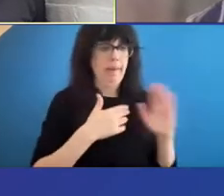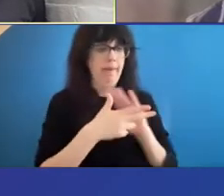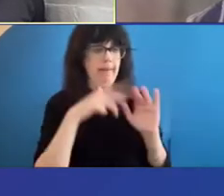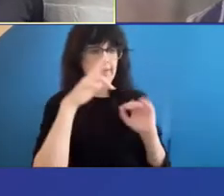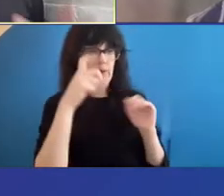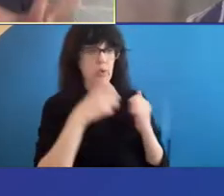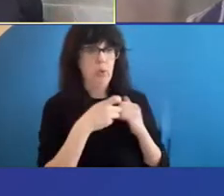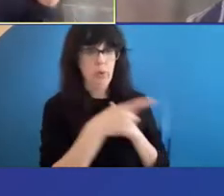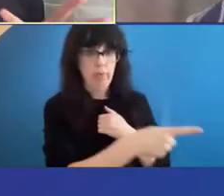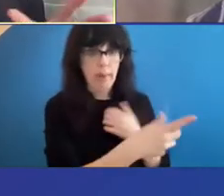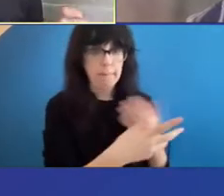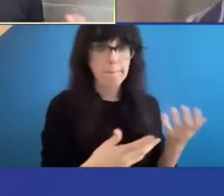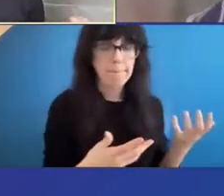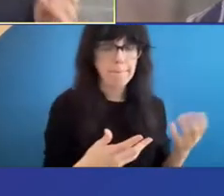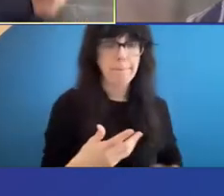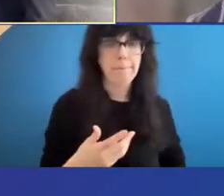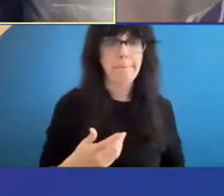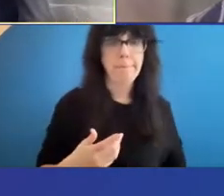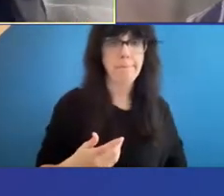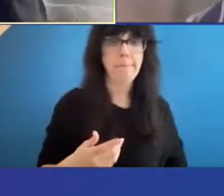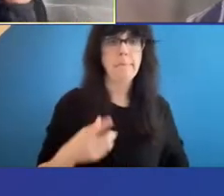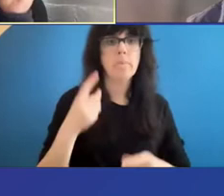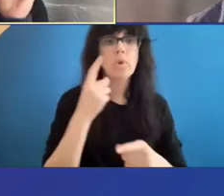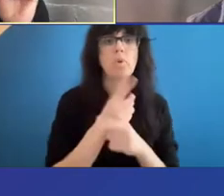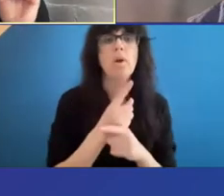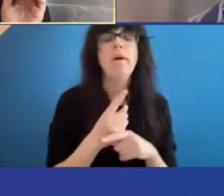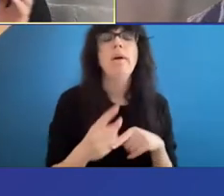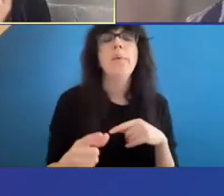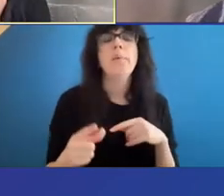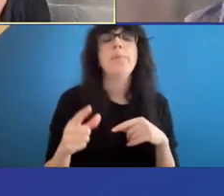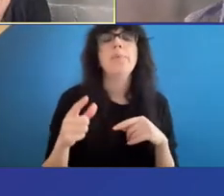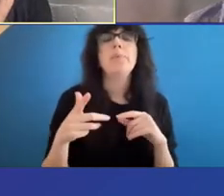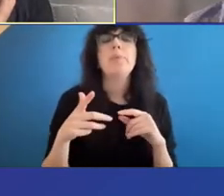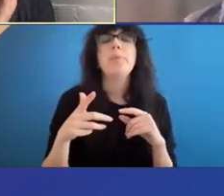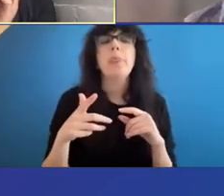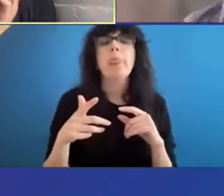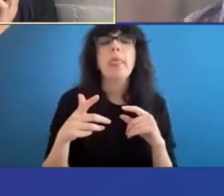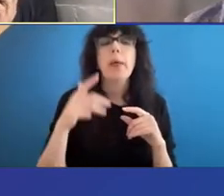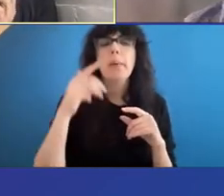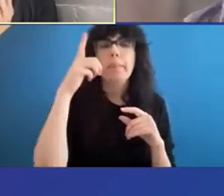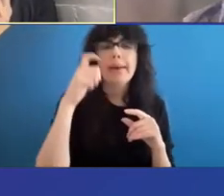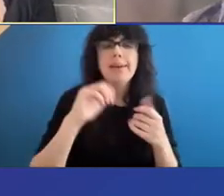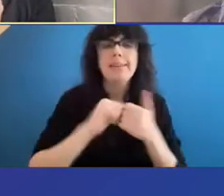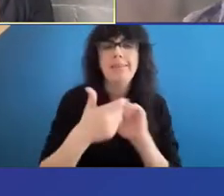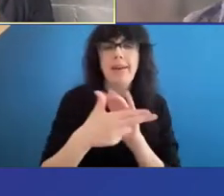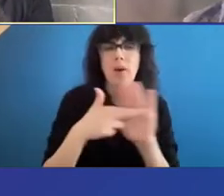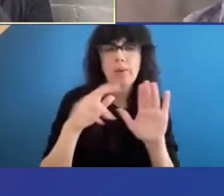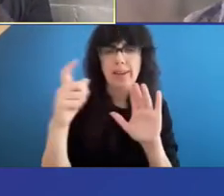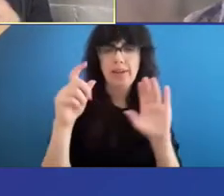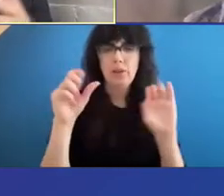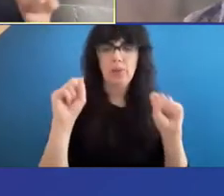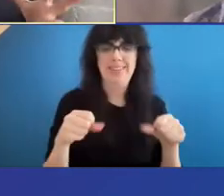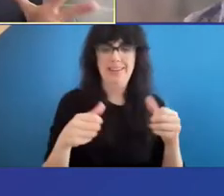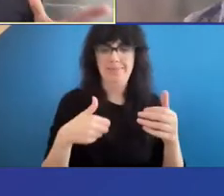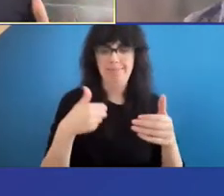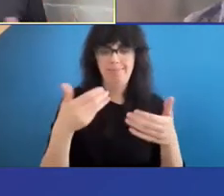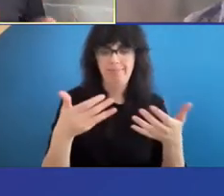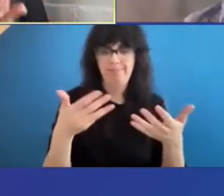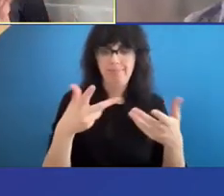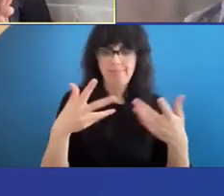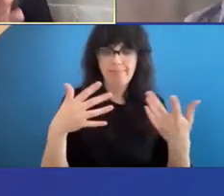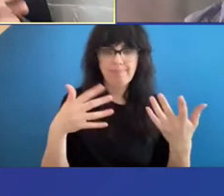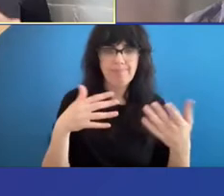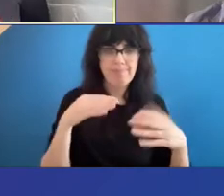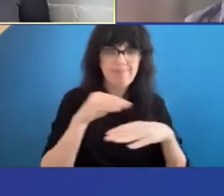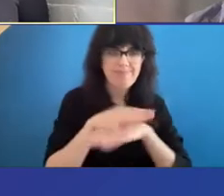because of the ways in which diagnosis can live. Diagnosis is